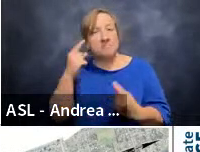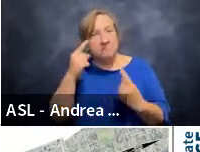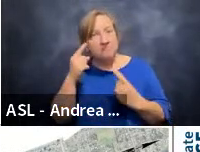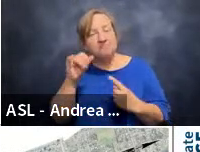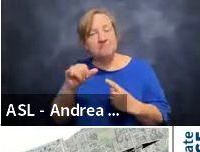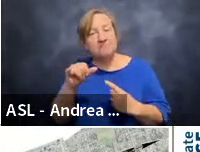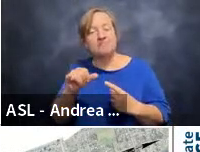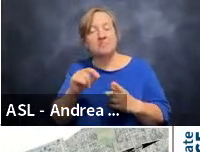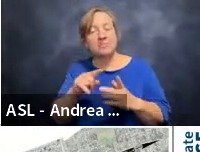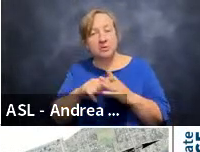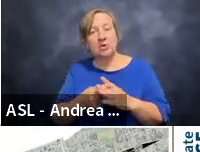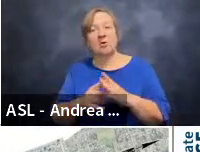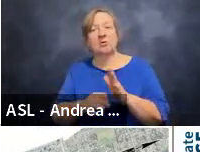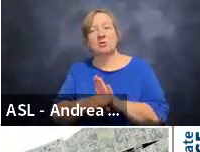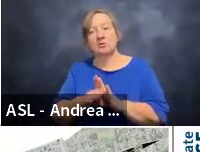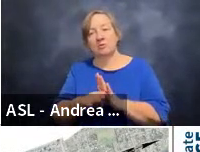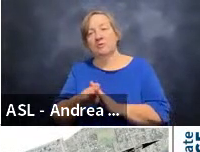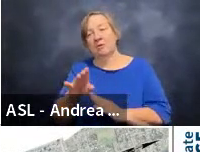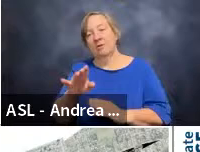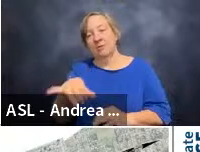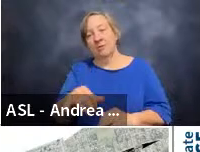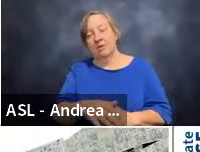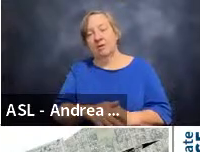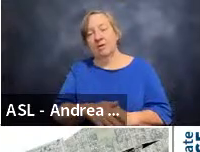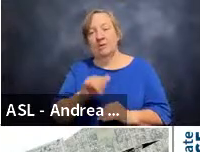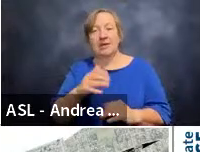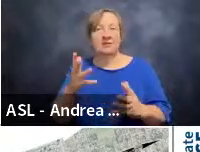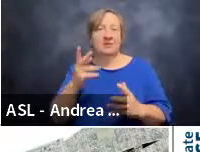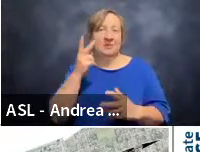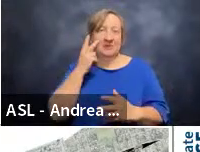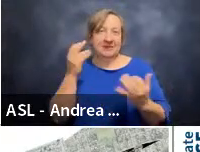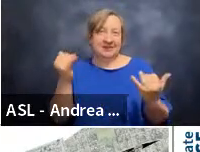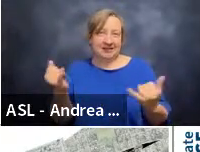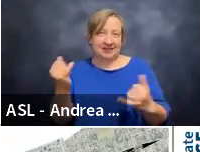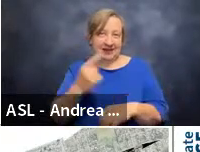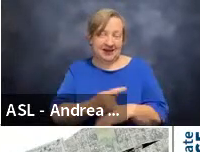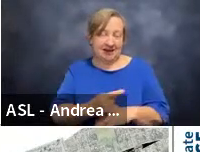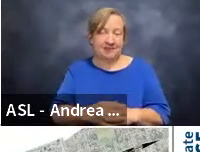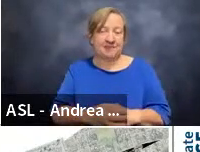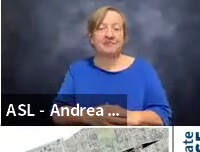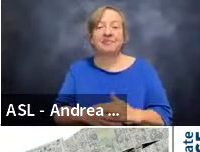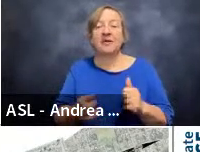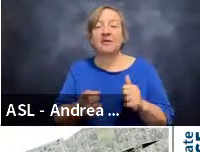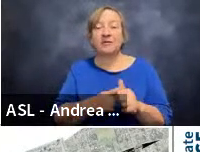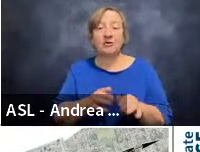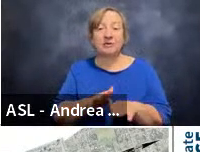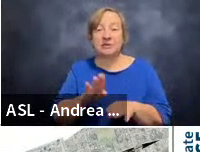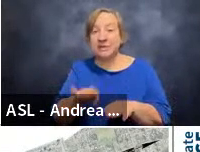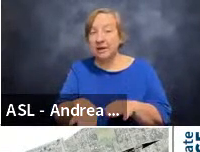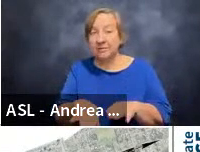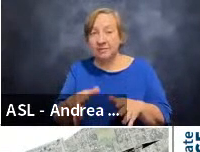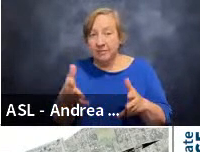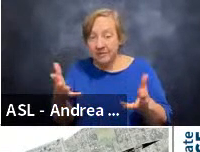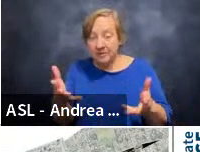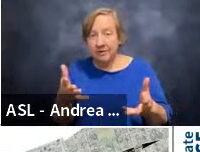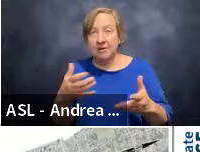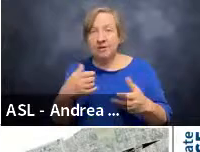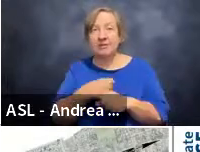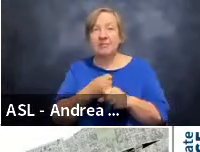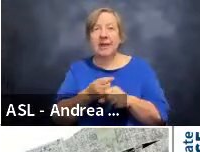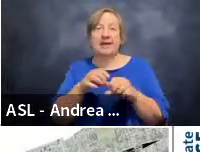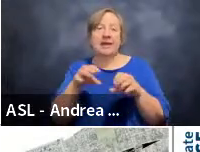have started to develop that. And that's what you're seeing here today. So the first step in doing this is creating this